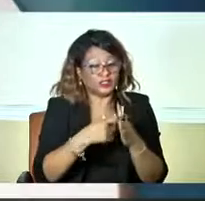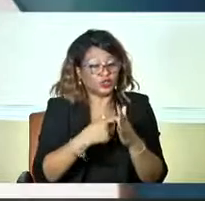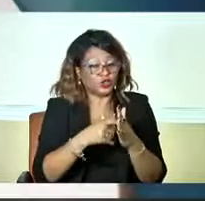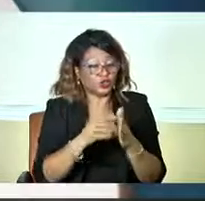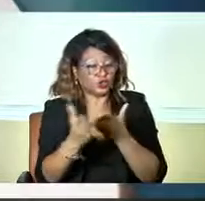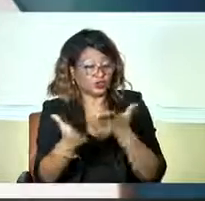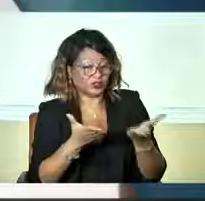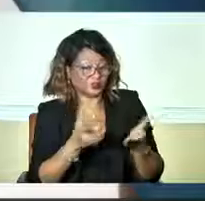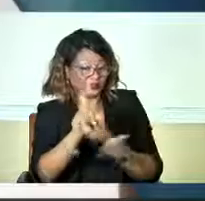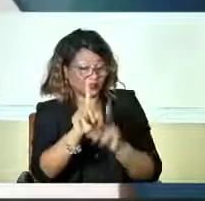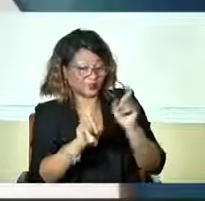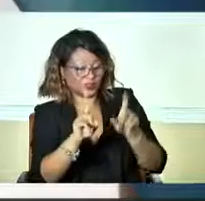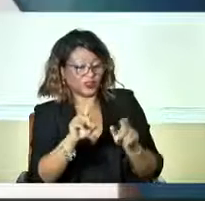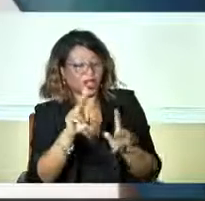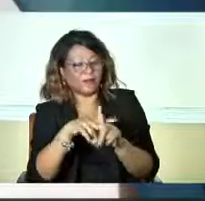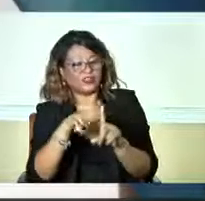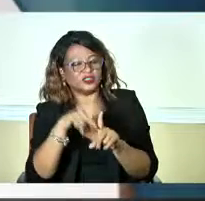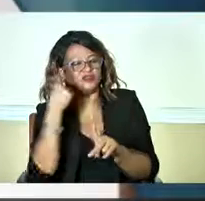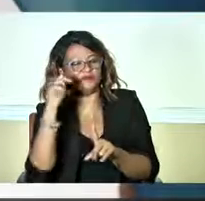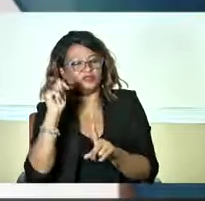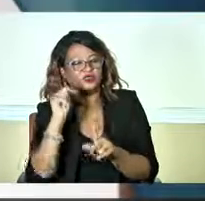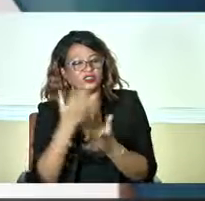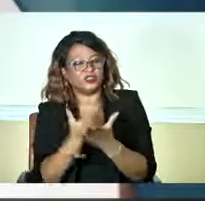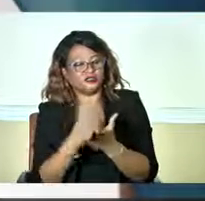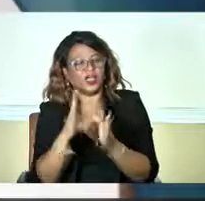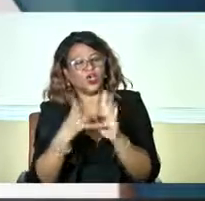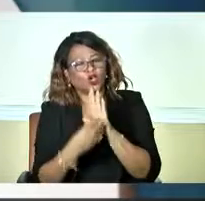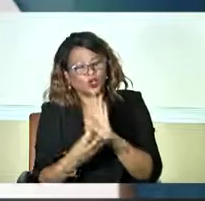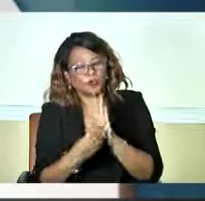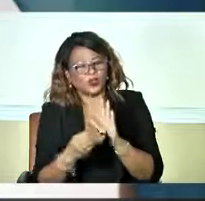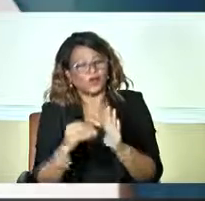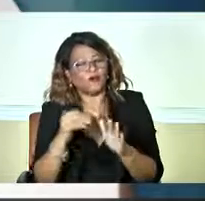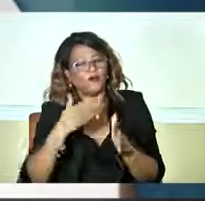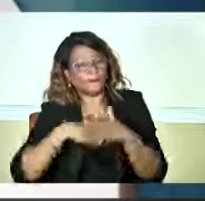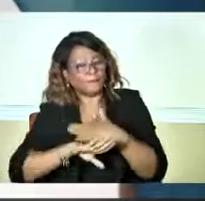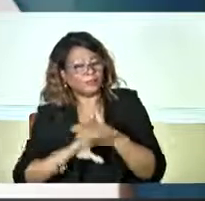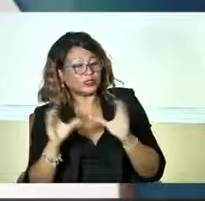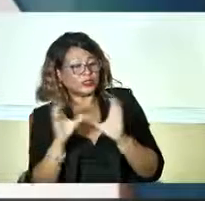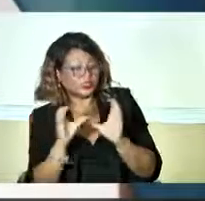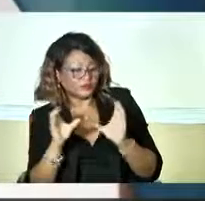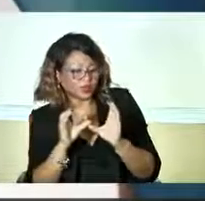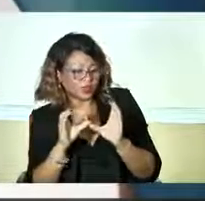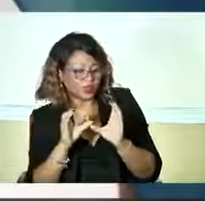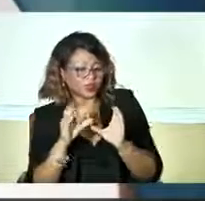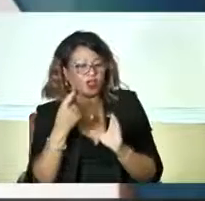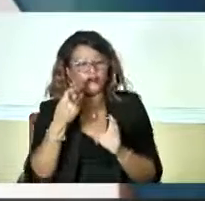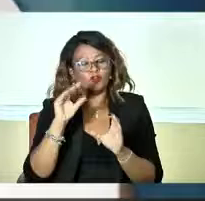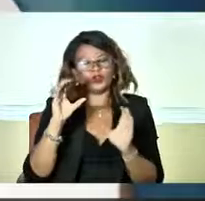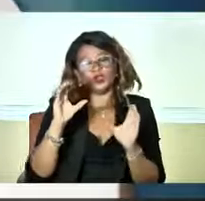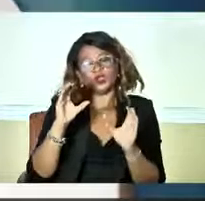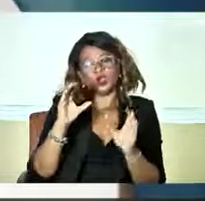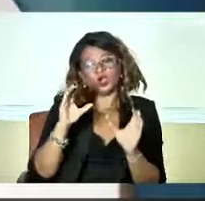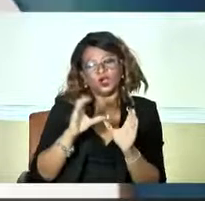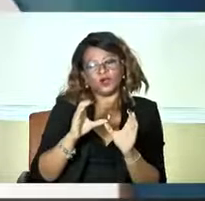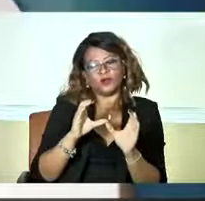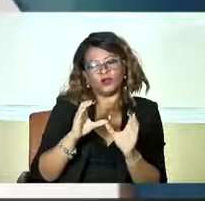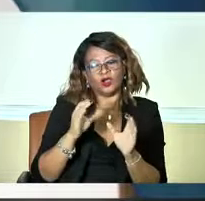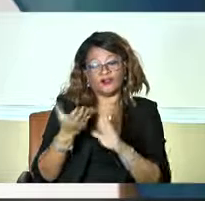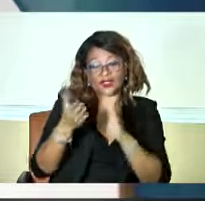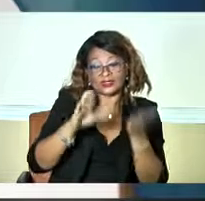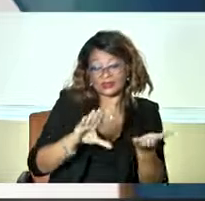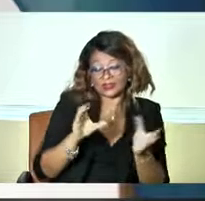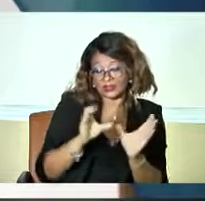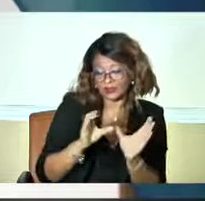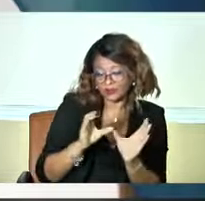tested: an application for a certified copy of a birth certificate, an application for a certified copy of your death